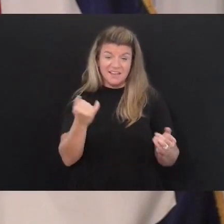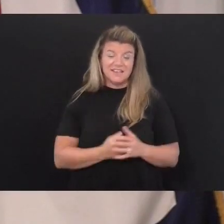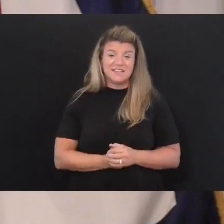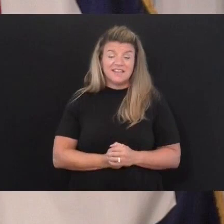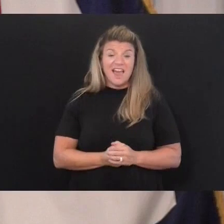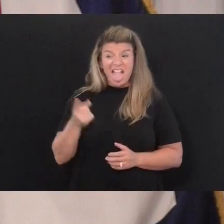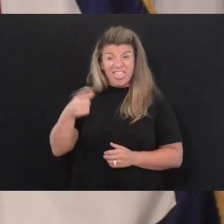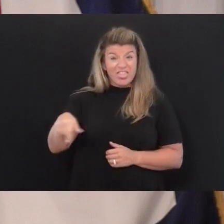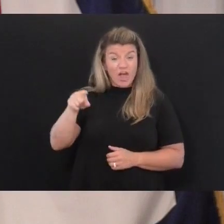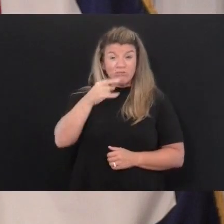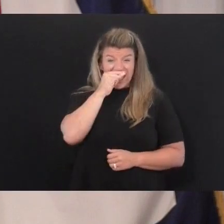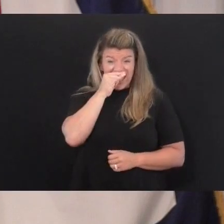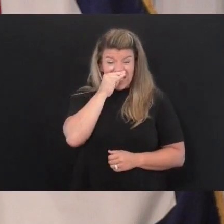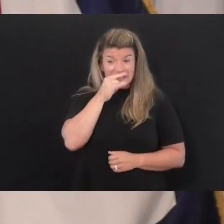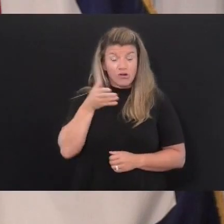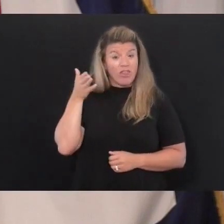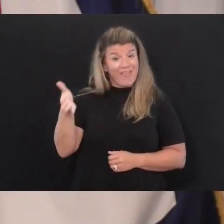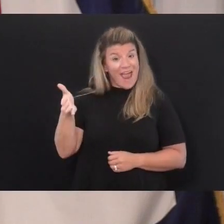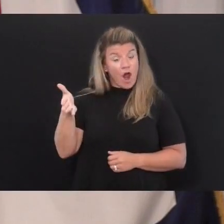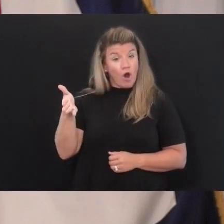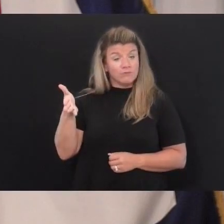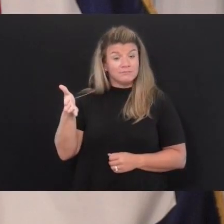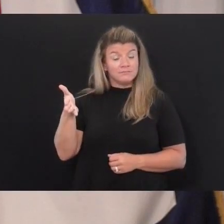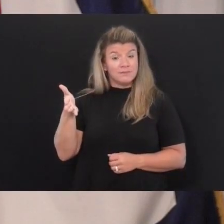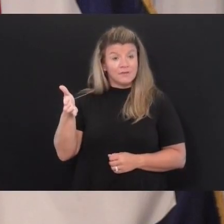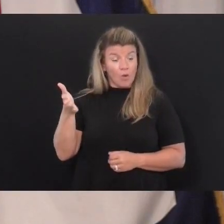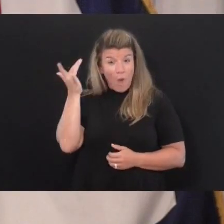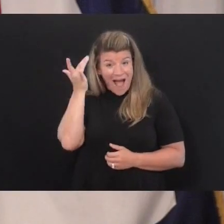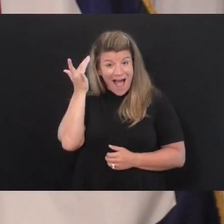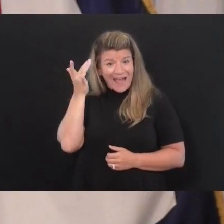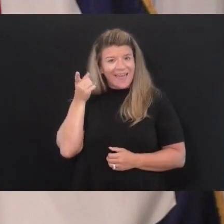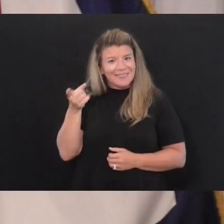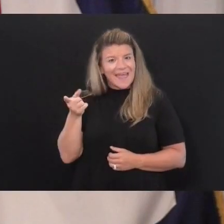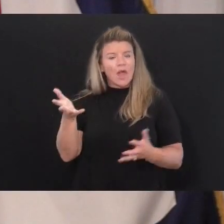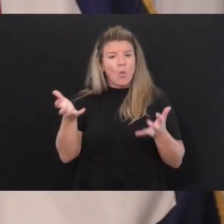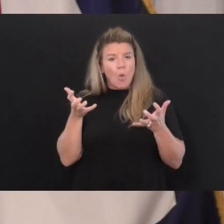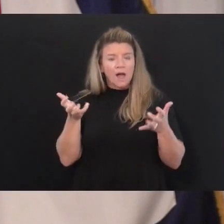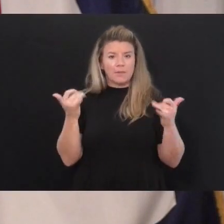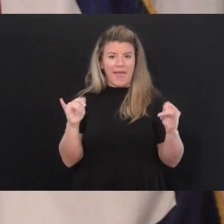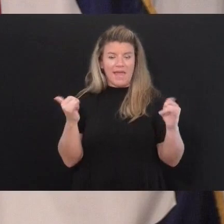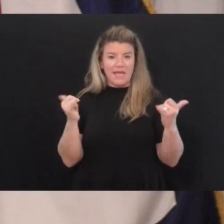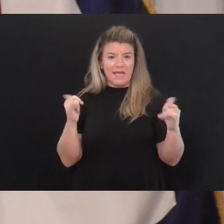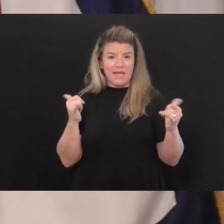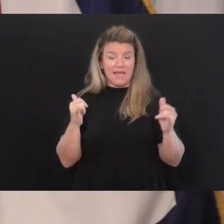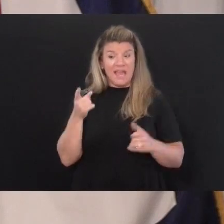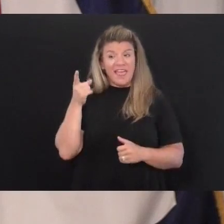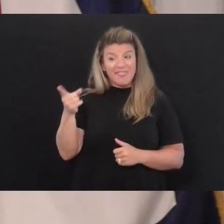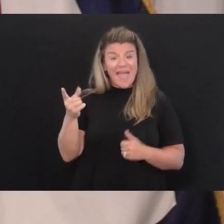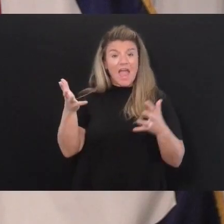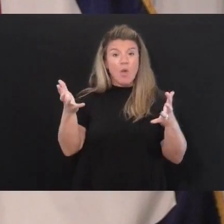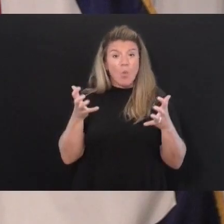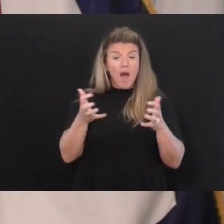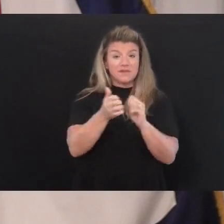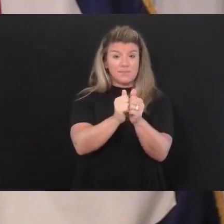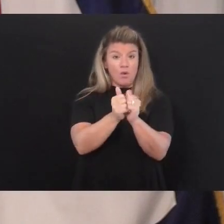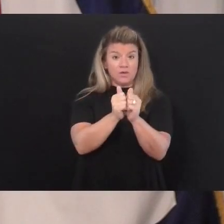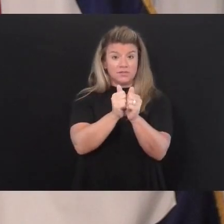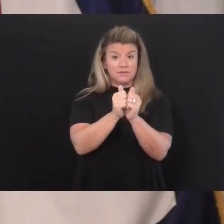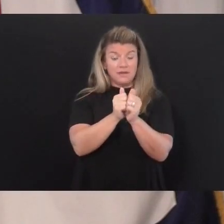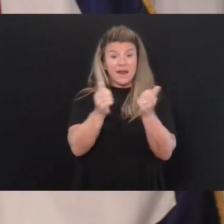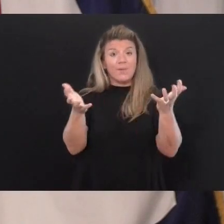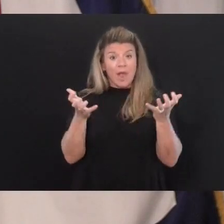the whole $100 million tomorrow? And they said, no, we don't need the $100 million tomorrow and everything. And what we